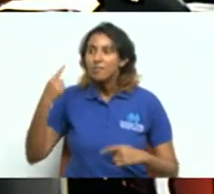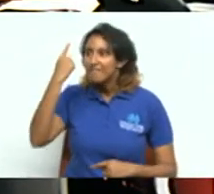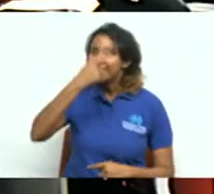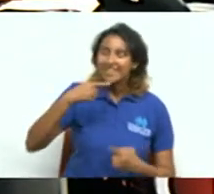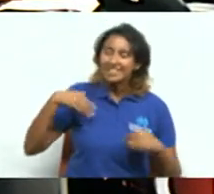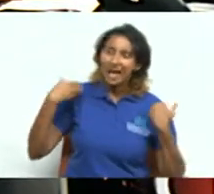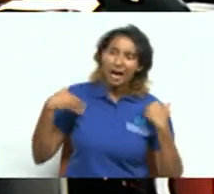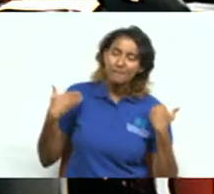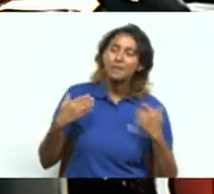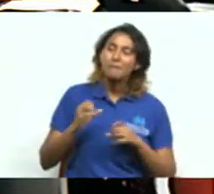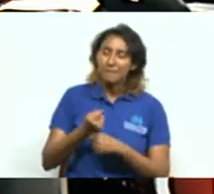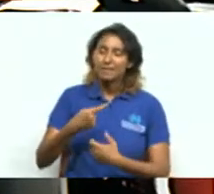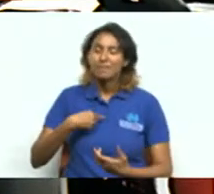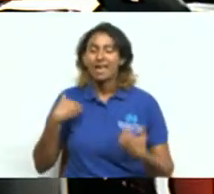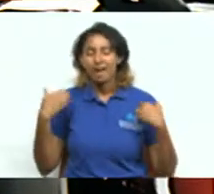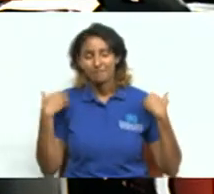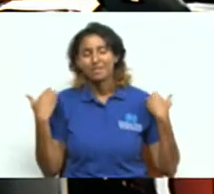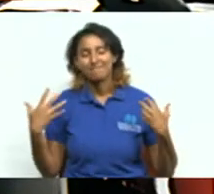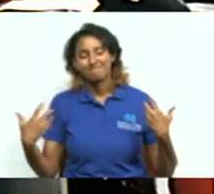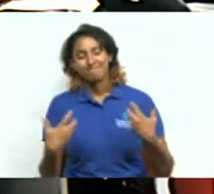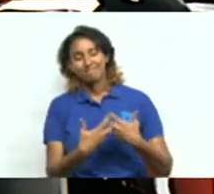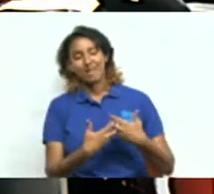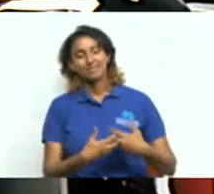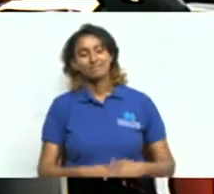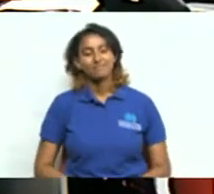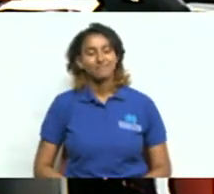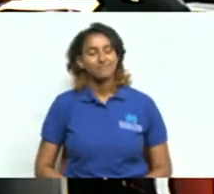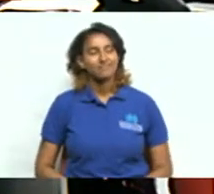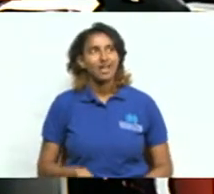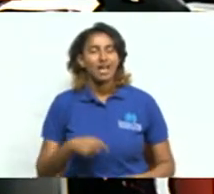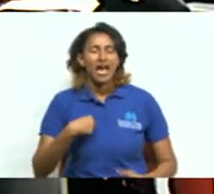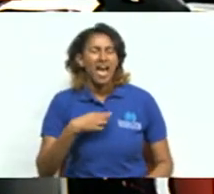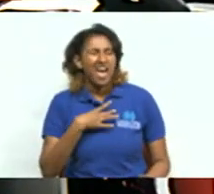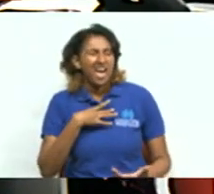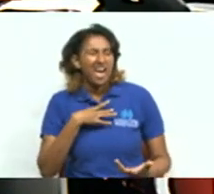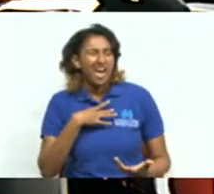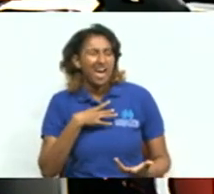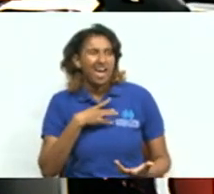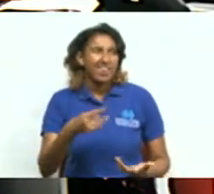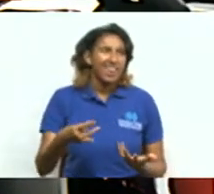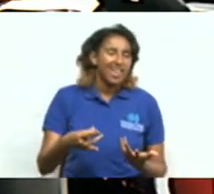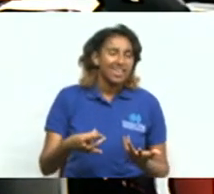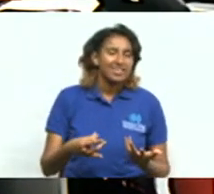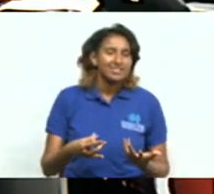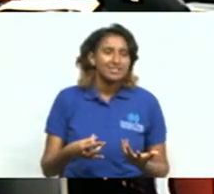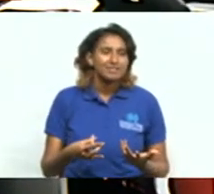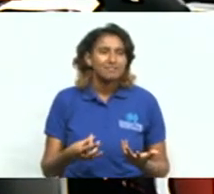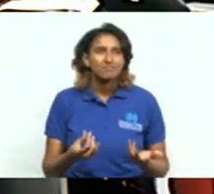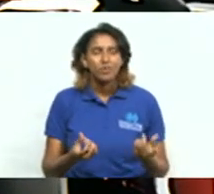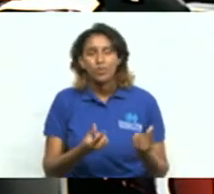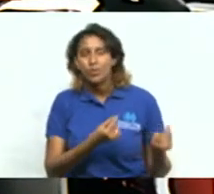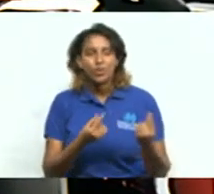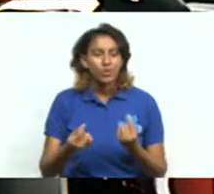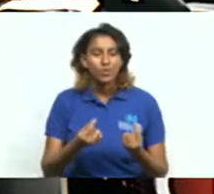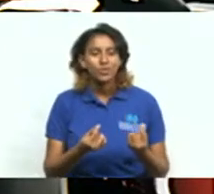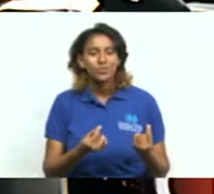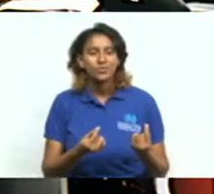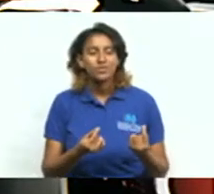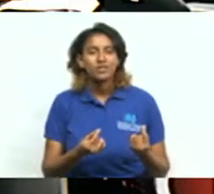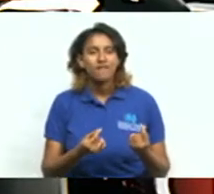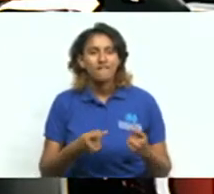happy. That's fantastic, Jesse. I am happy, given joy by being able to be